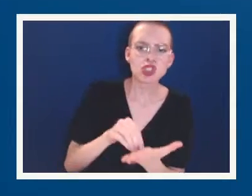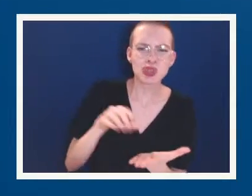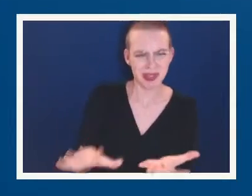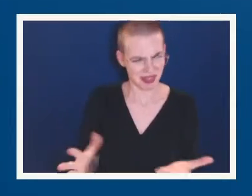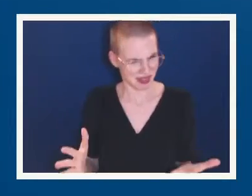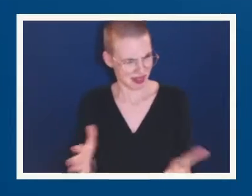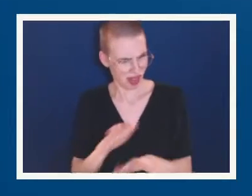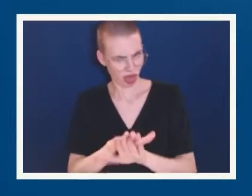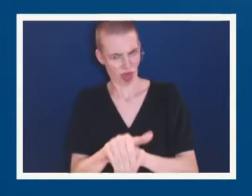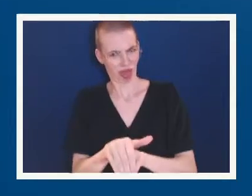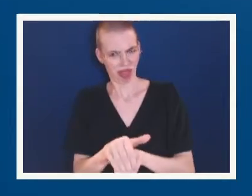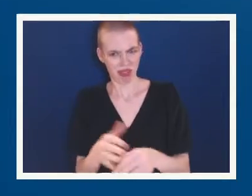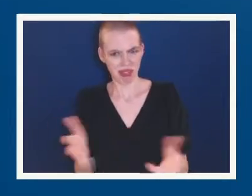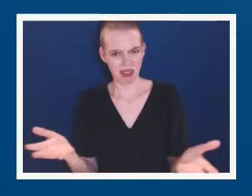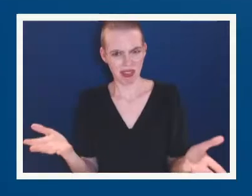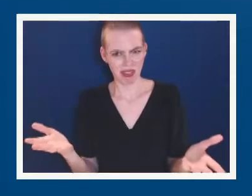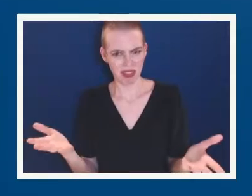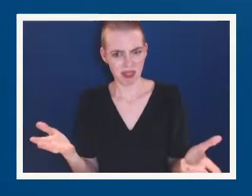it.